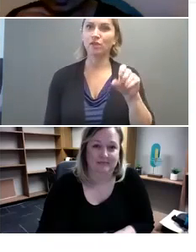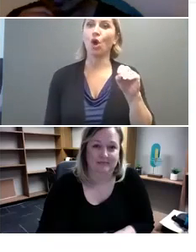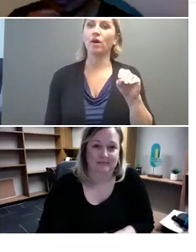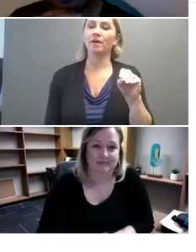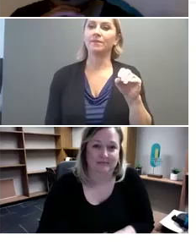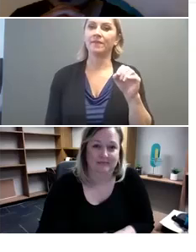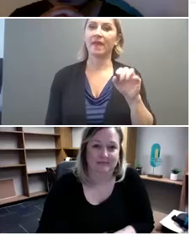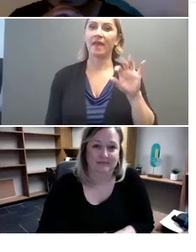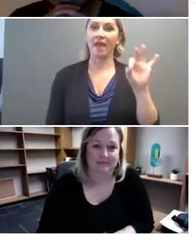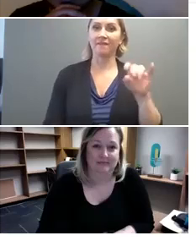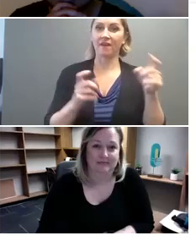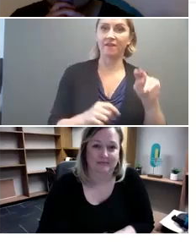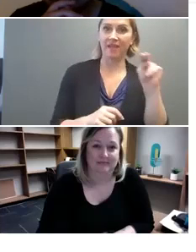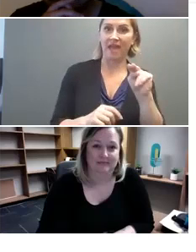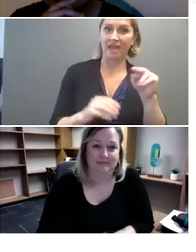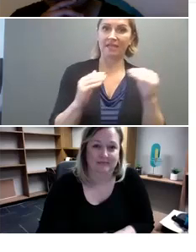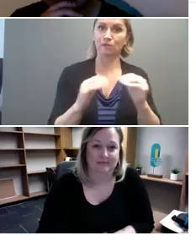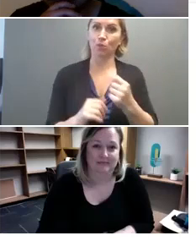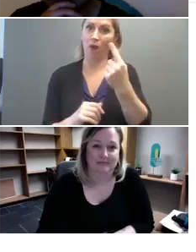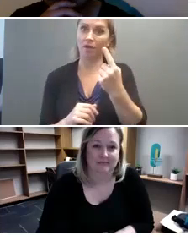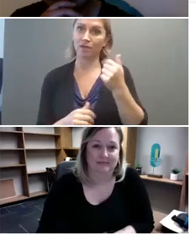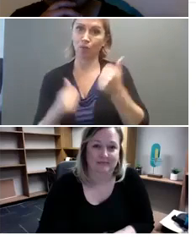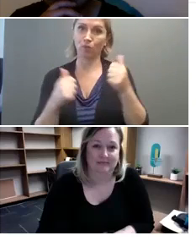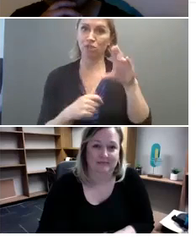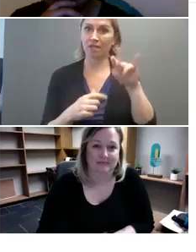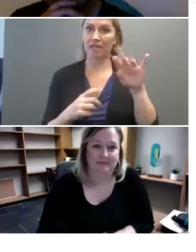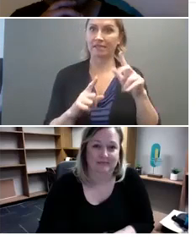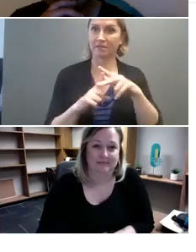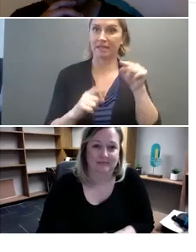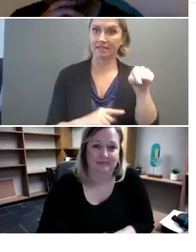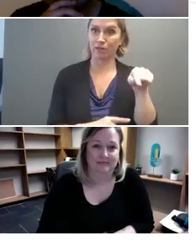of n equals to 1. So which case applies here?